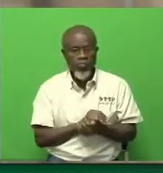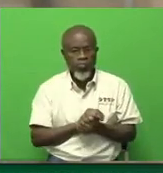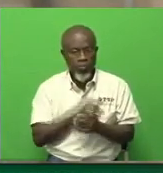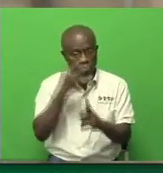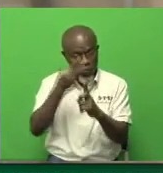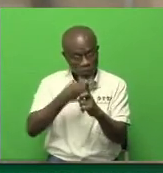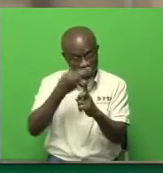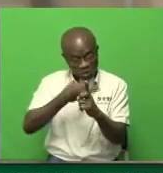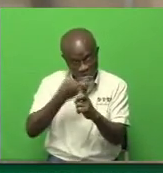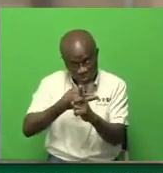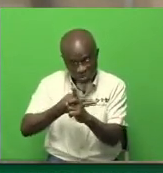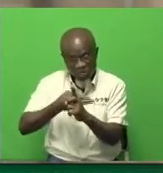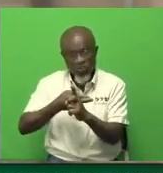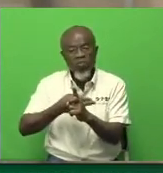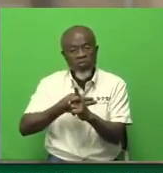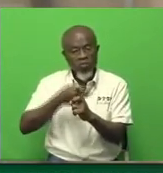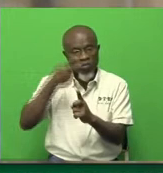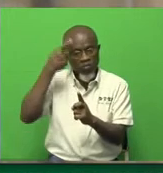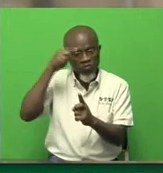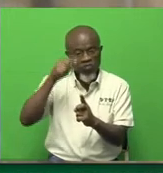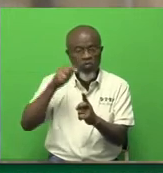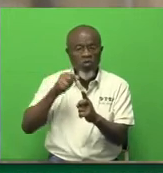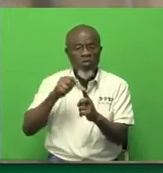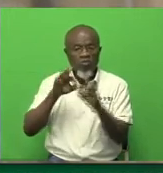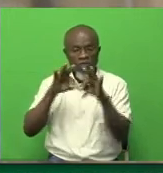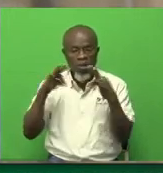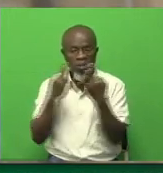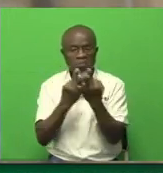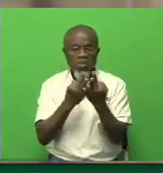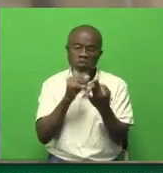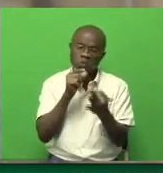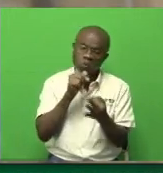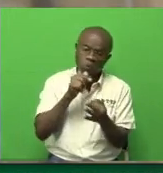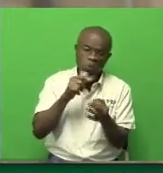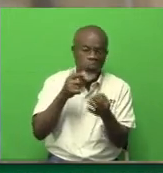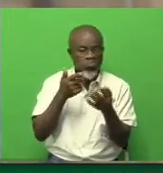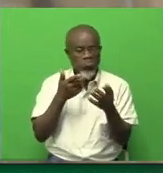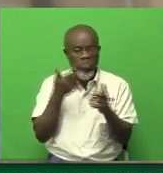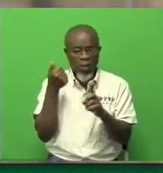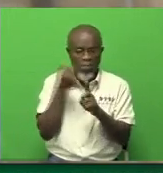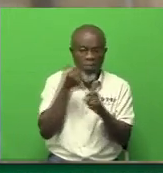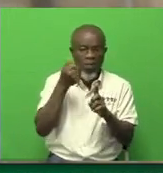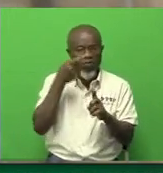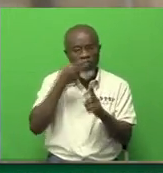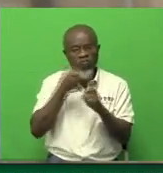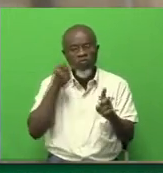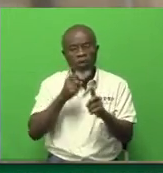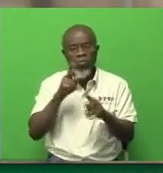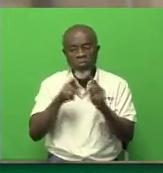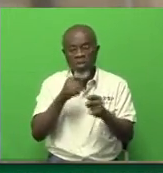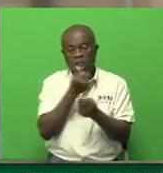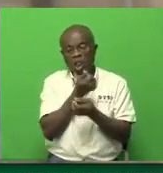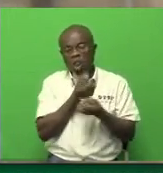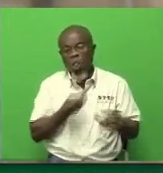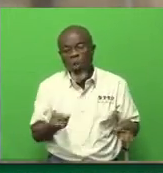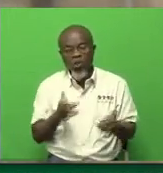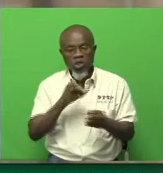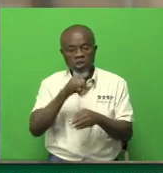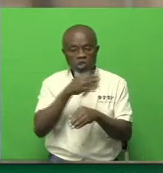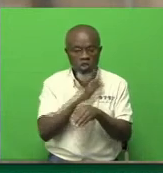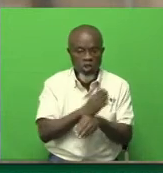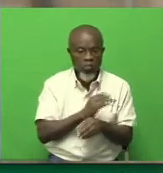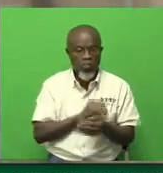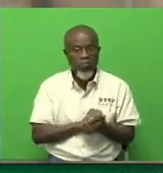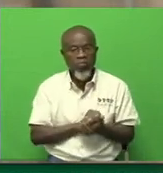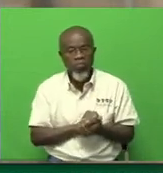assistance grounds of families impacted by the closure of businesses or loss of income you will relieve Grant to Maxi taxis and